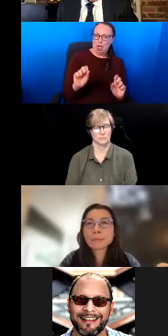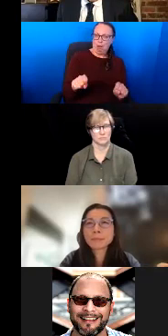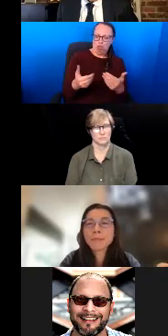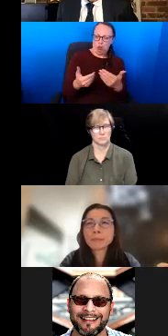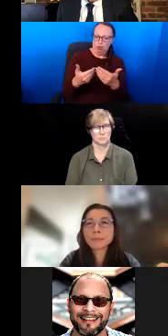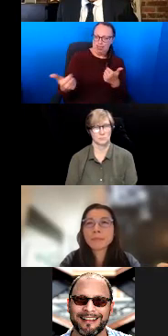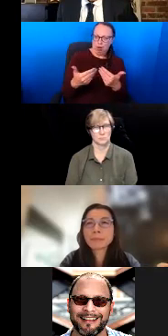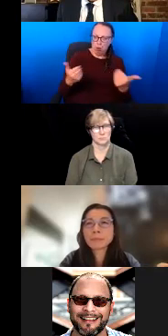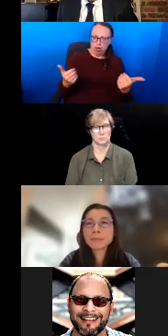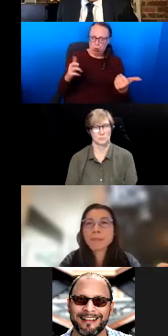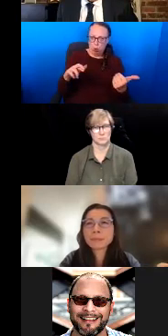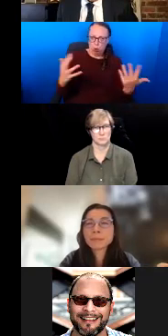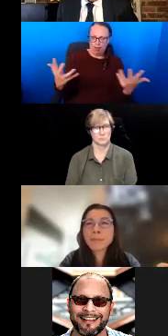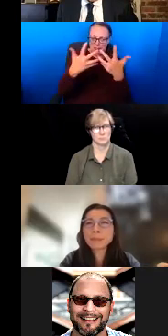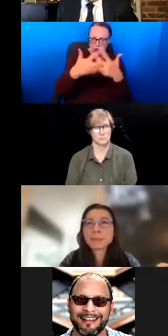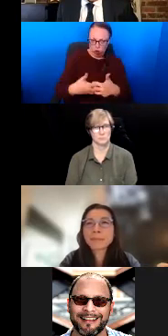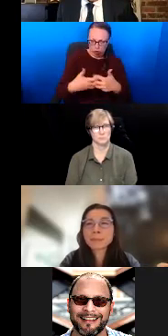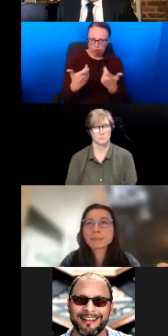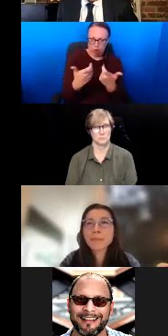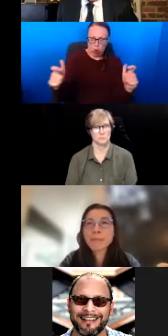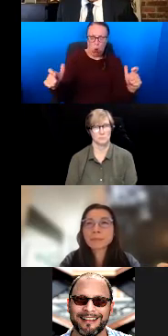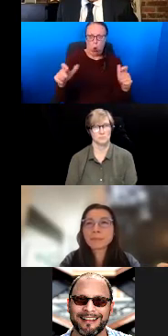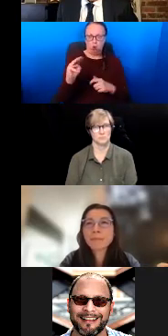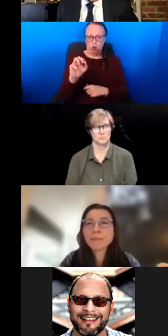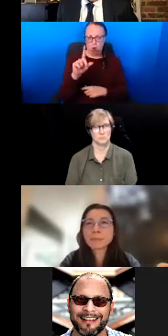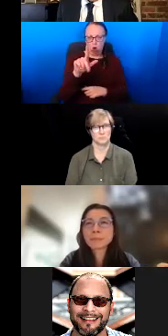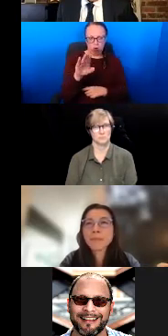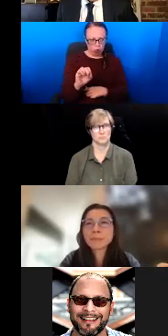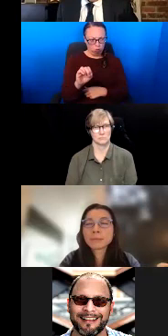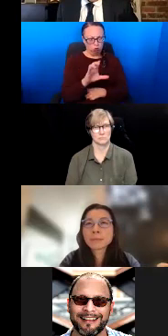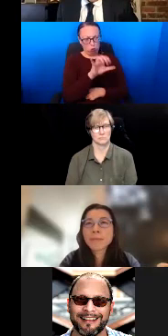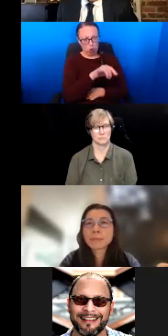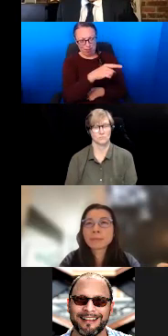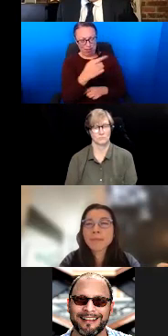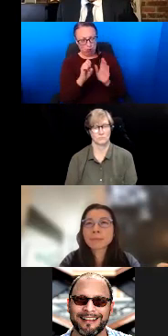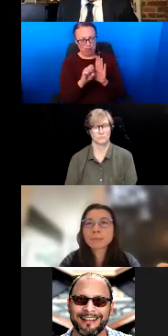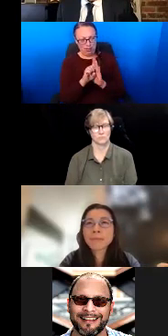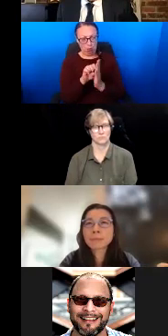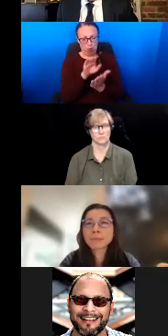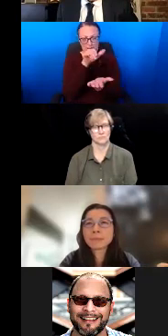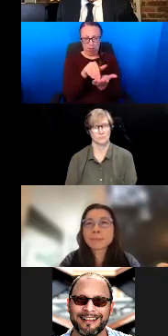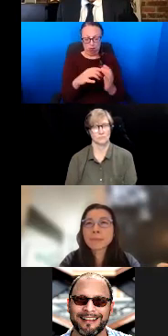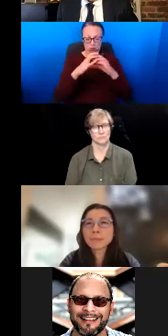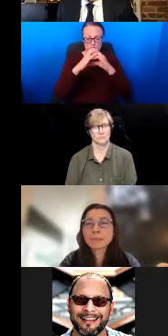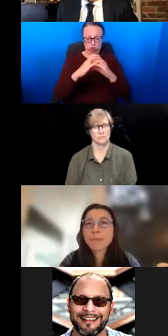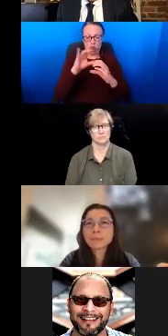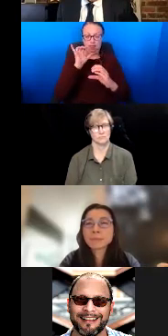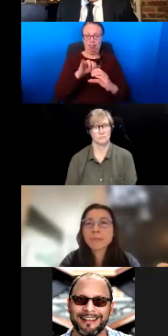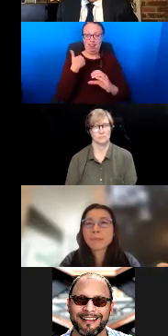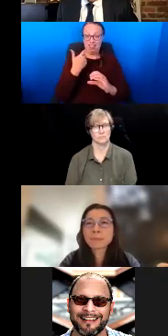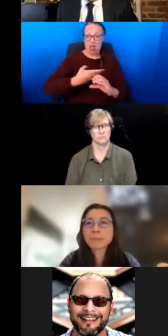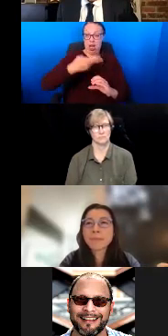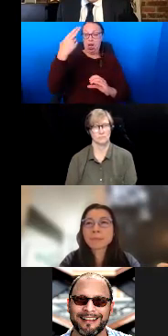or integrate large modules. So this, for example, is a node that has high boundary controllability. Well, we can